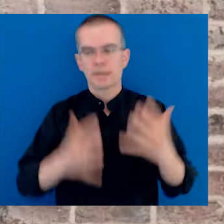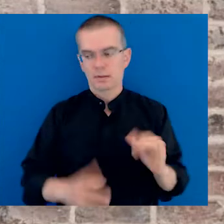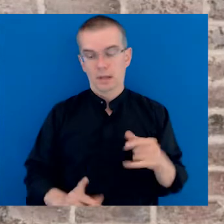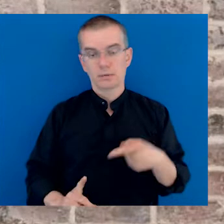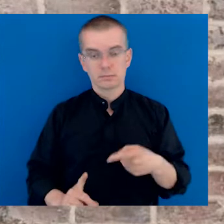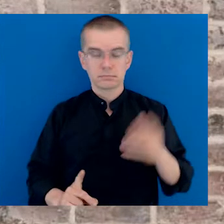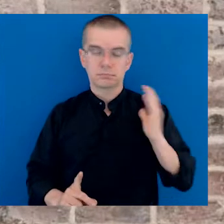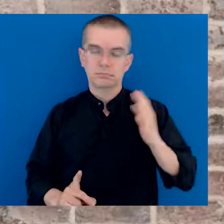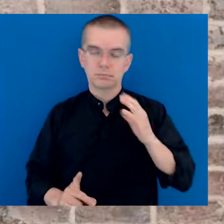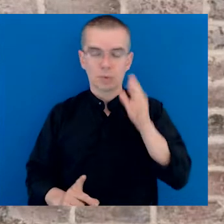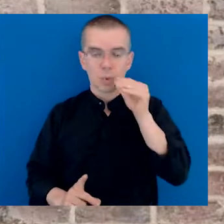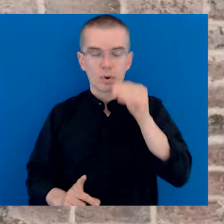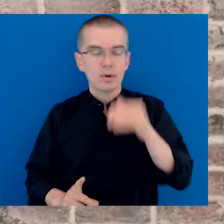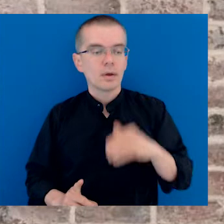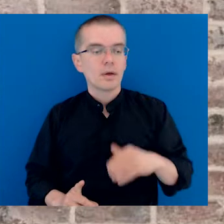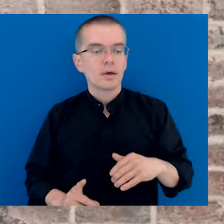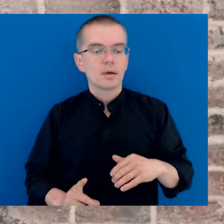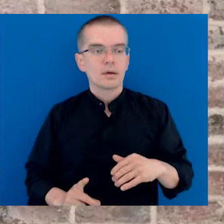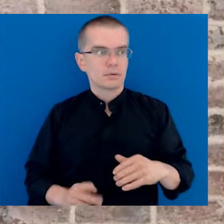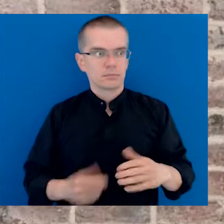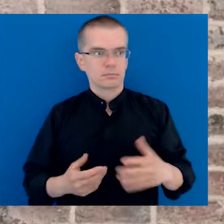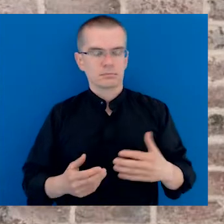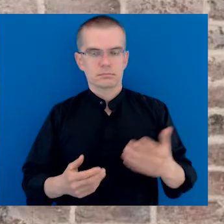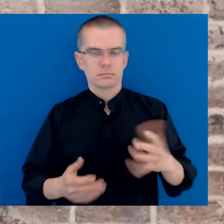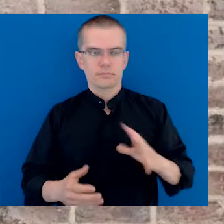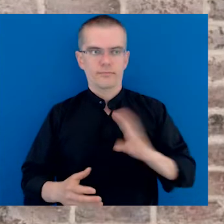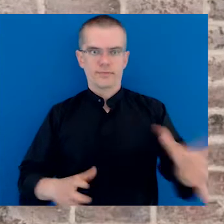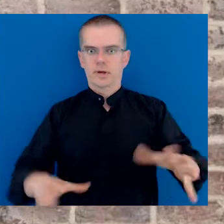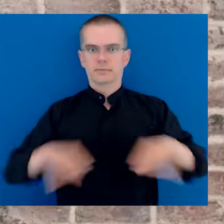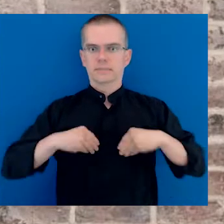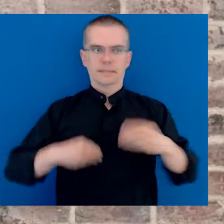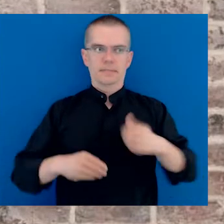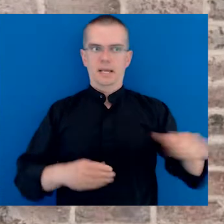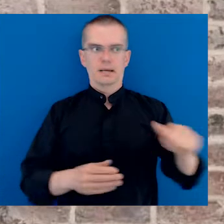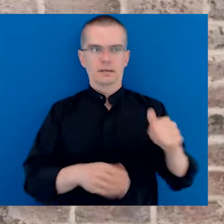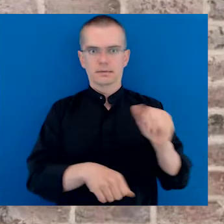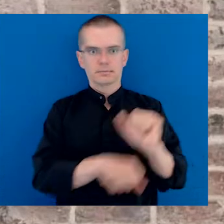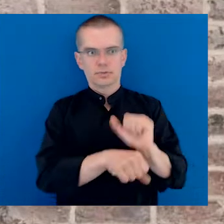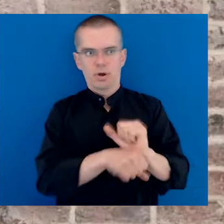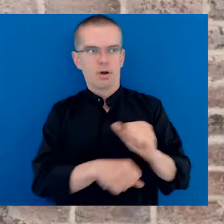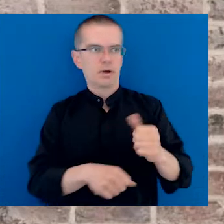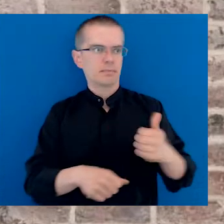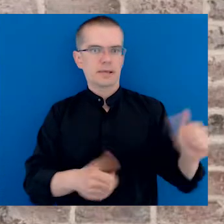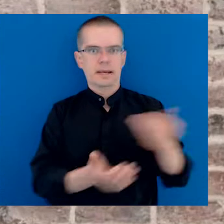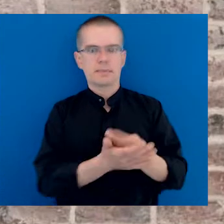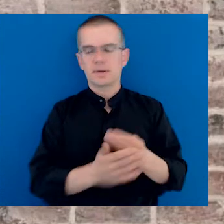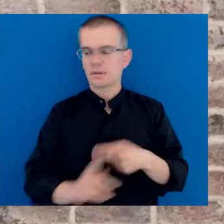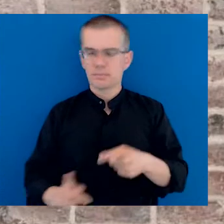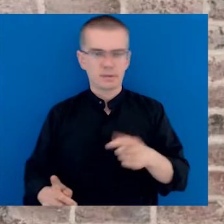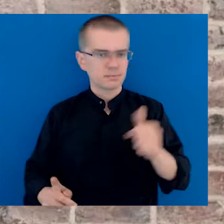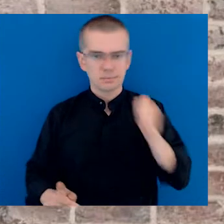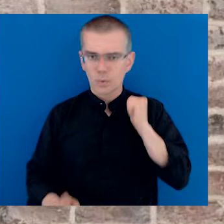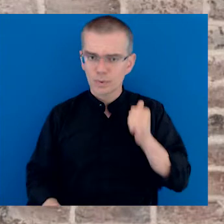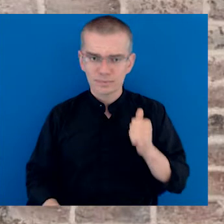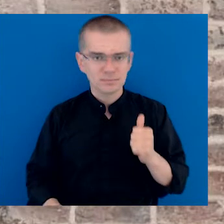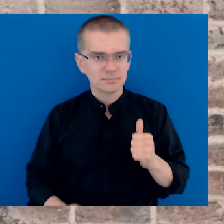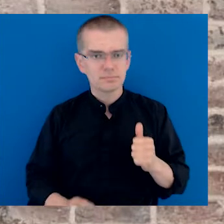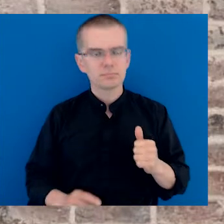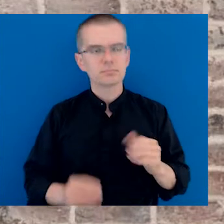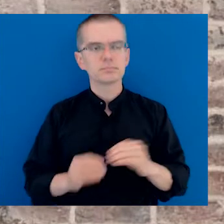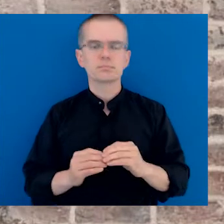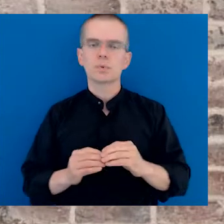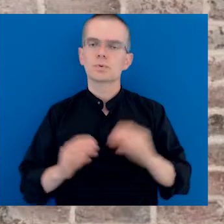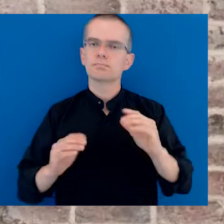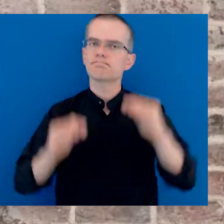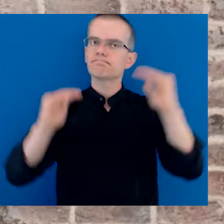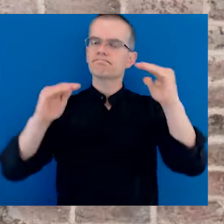as he was, you're usually going to take any job that's handed to you and at any price. And he wasn't willing to do that. And I think it's